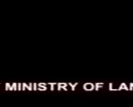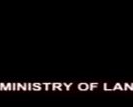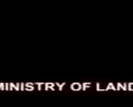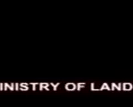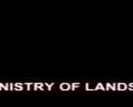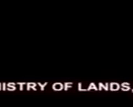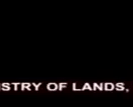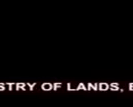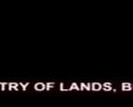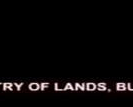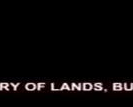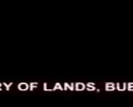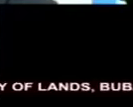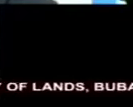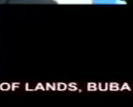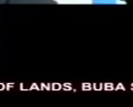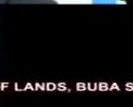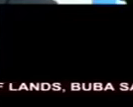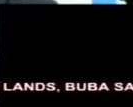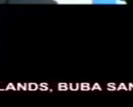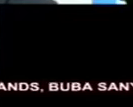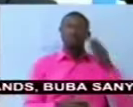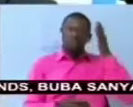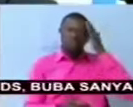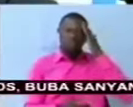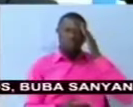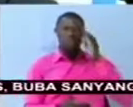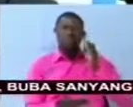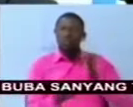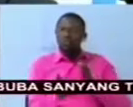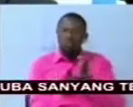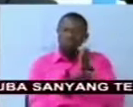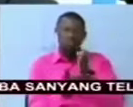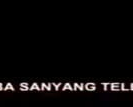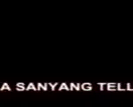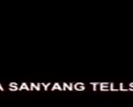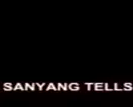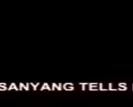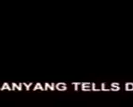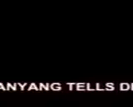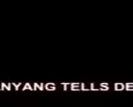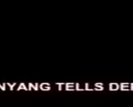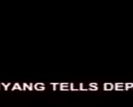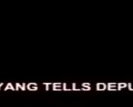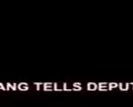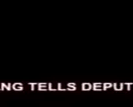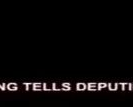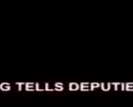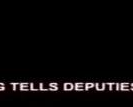but as a truth-seeking mechanism to create an